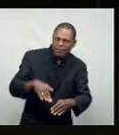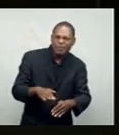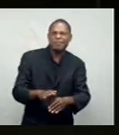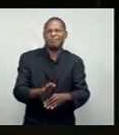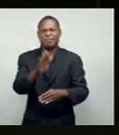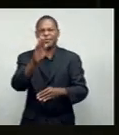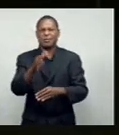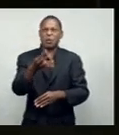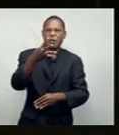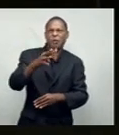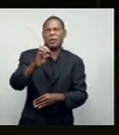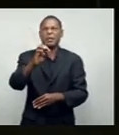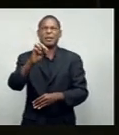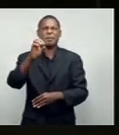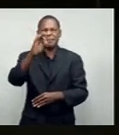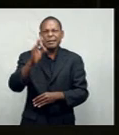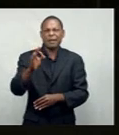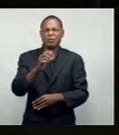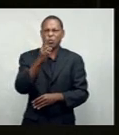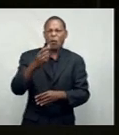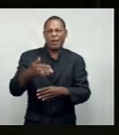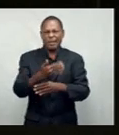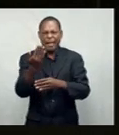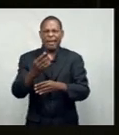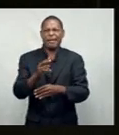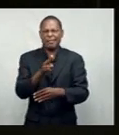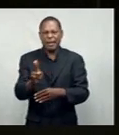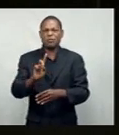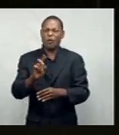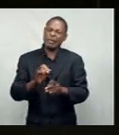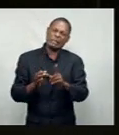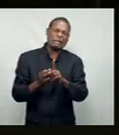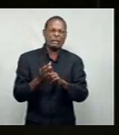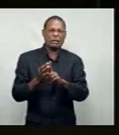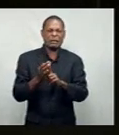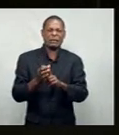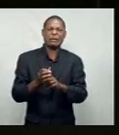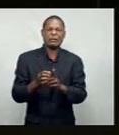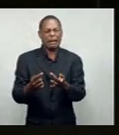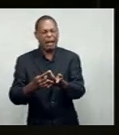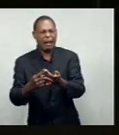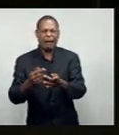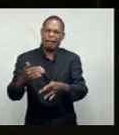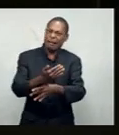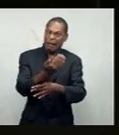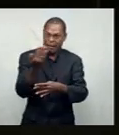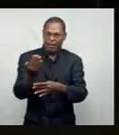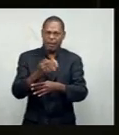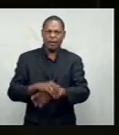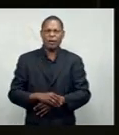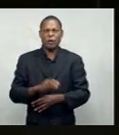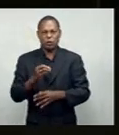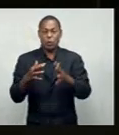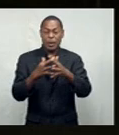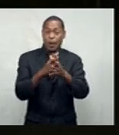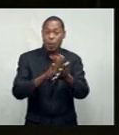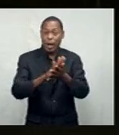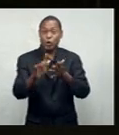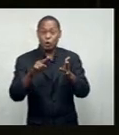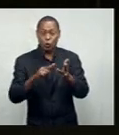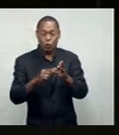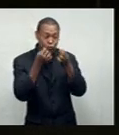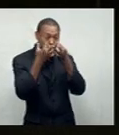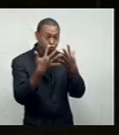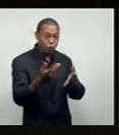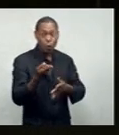by 40% on one day, and then it increases by the same percentage on another day. And the World Health Organization also revealed